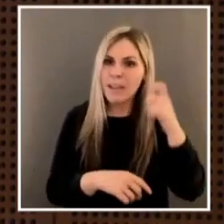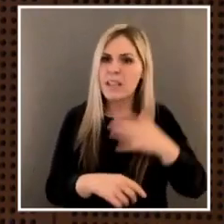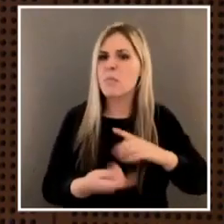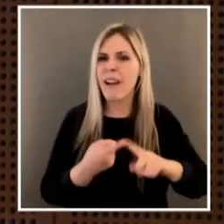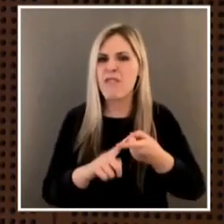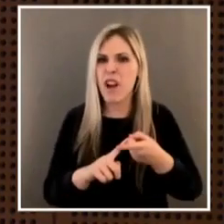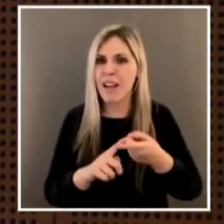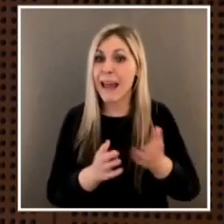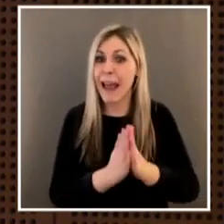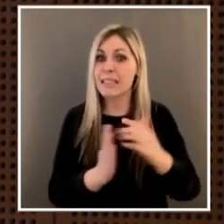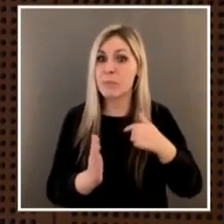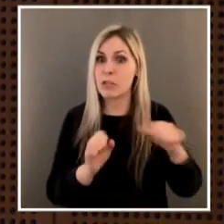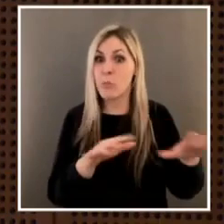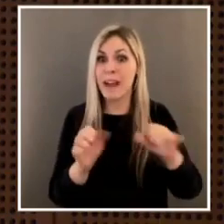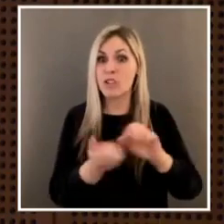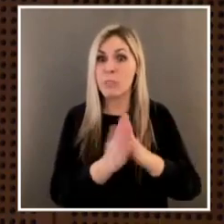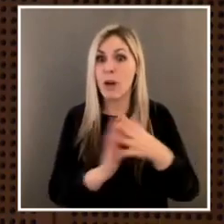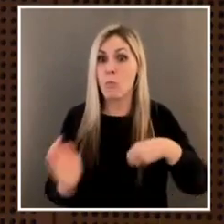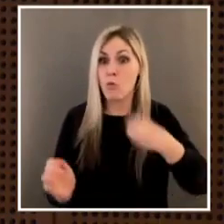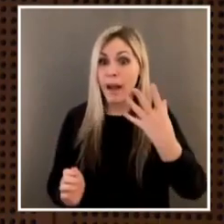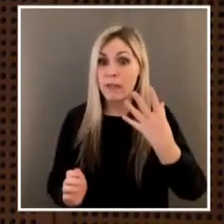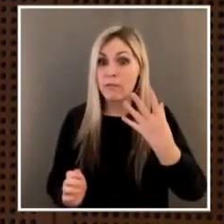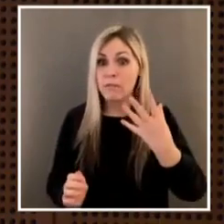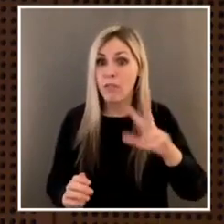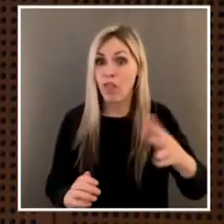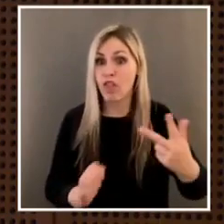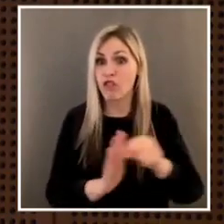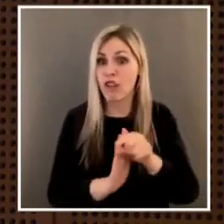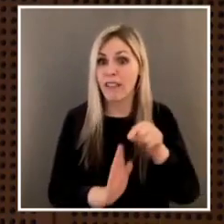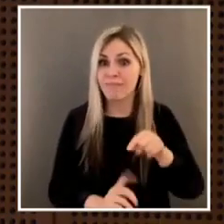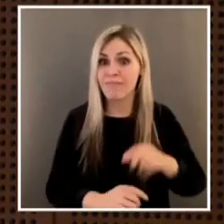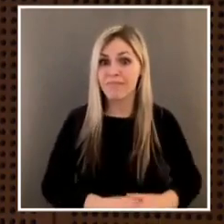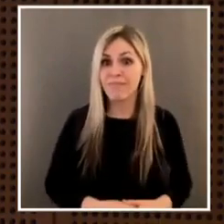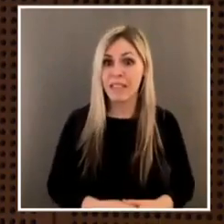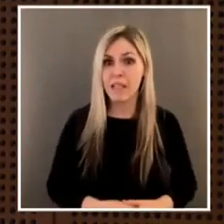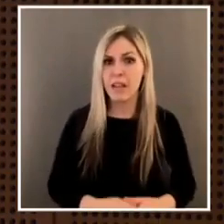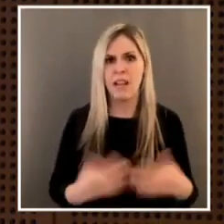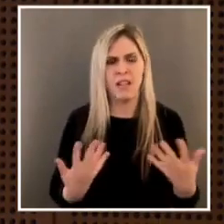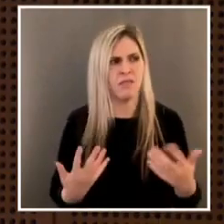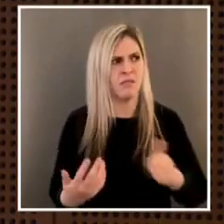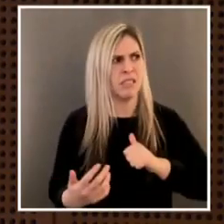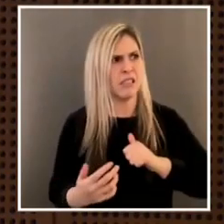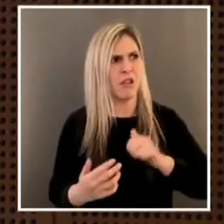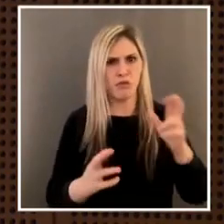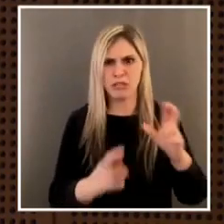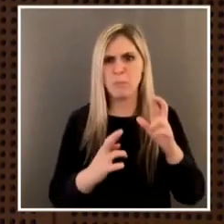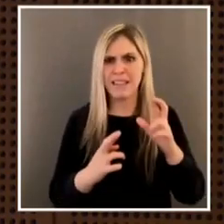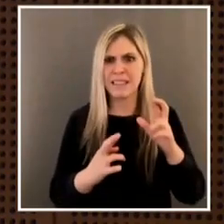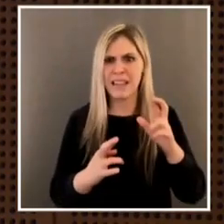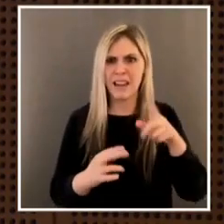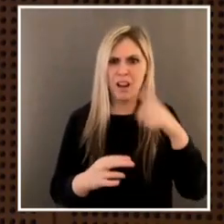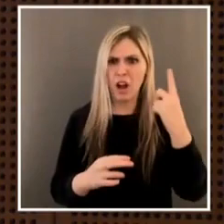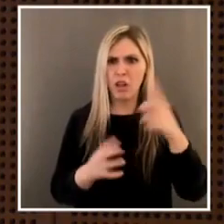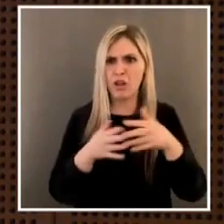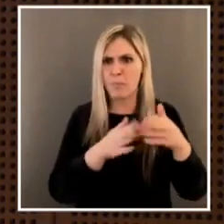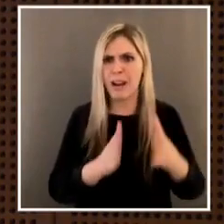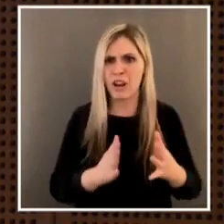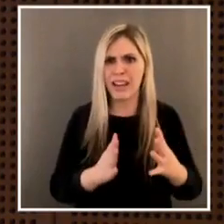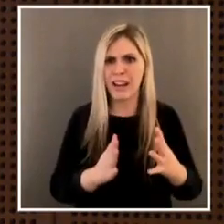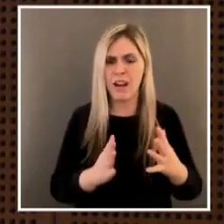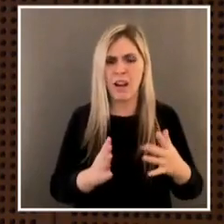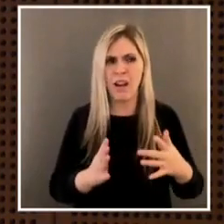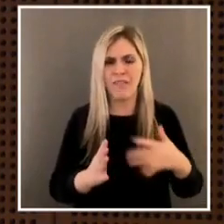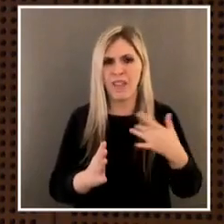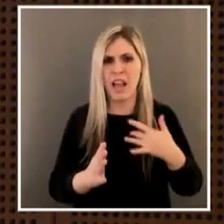white on the spot. But what could any self-respecting colored American magician do with such